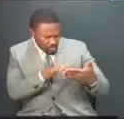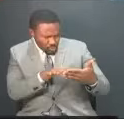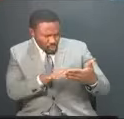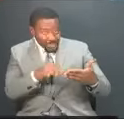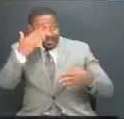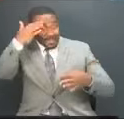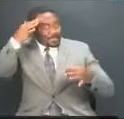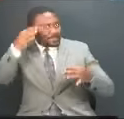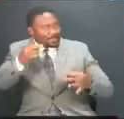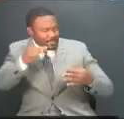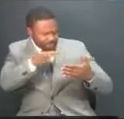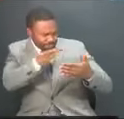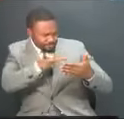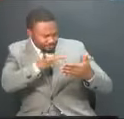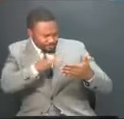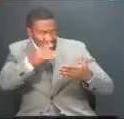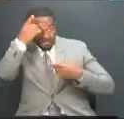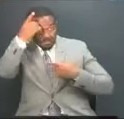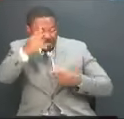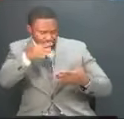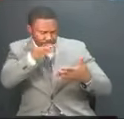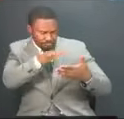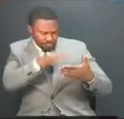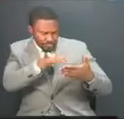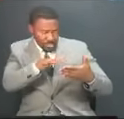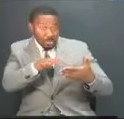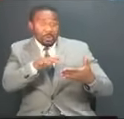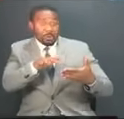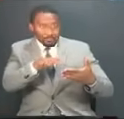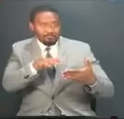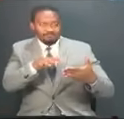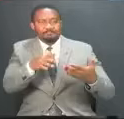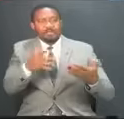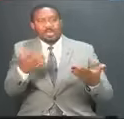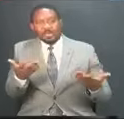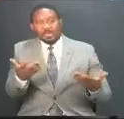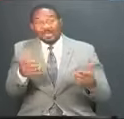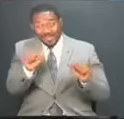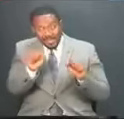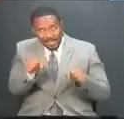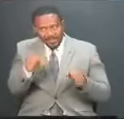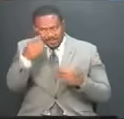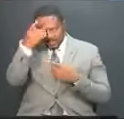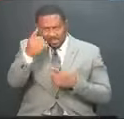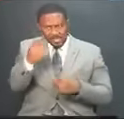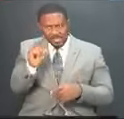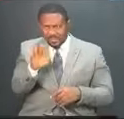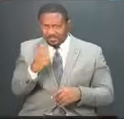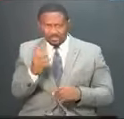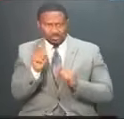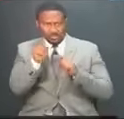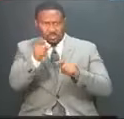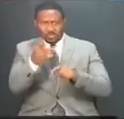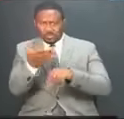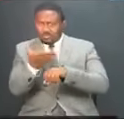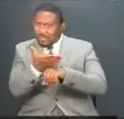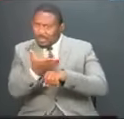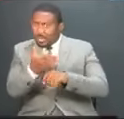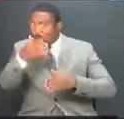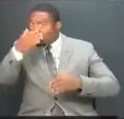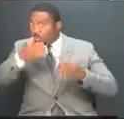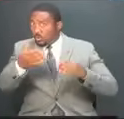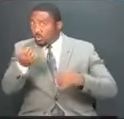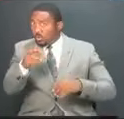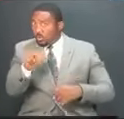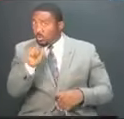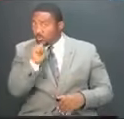ruling decision or judgment in order to decide on whether or not to appeal. It is when